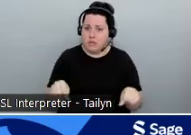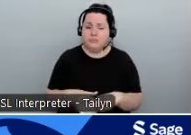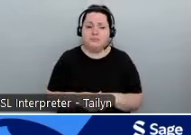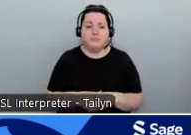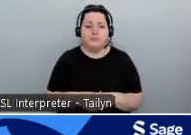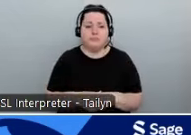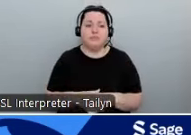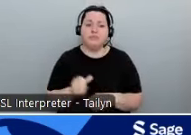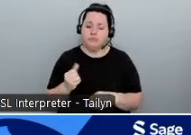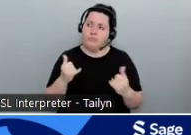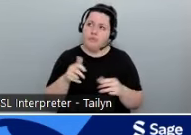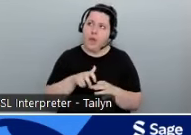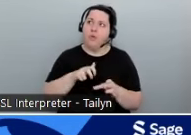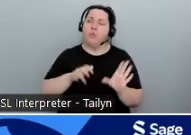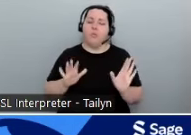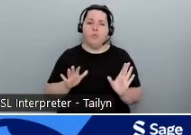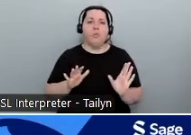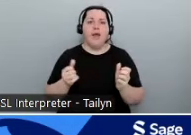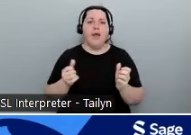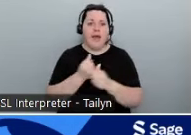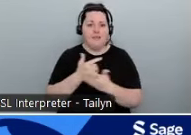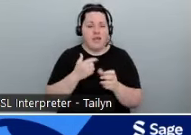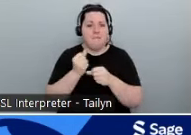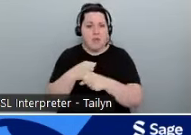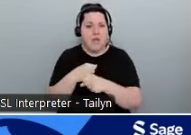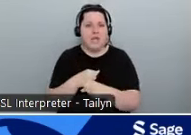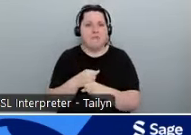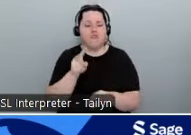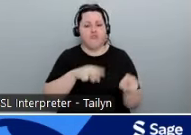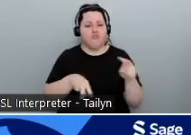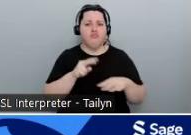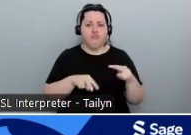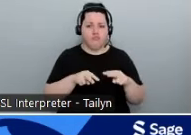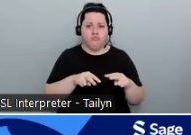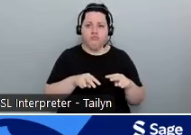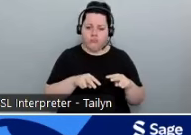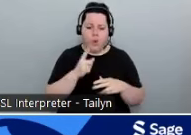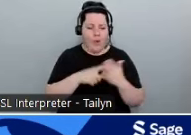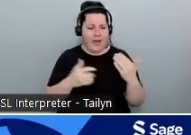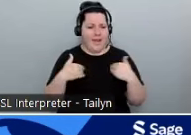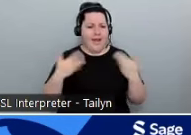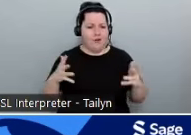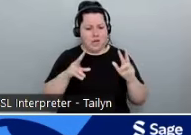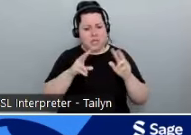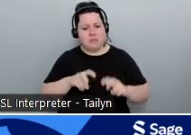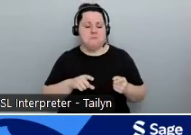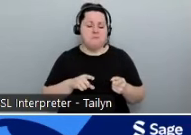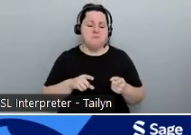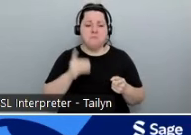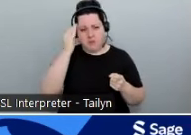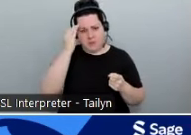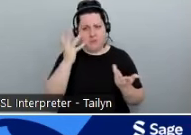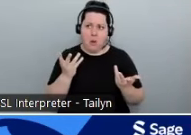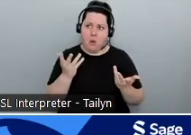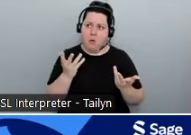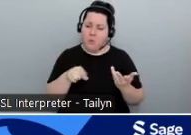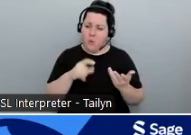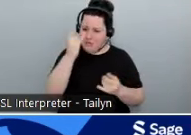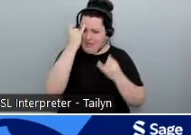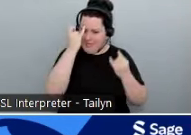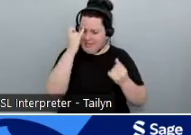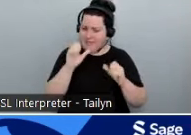step back and review everything you've created. Assess what you already have. Think about how you can use these ideas